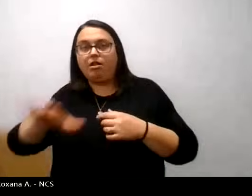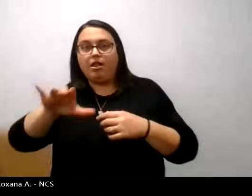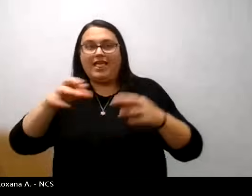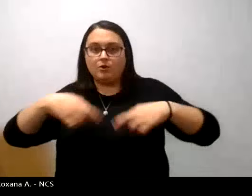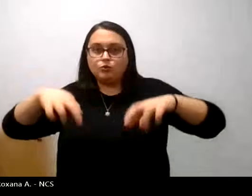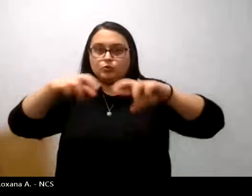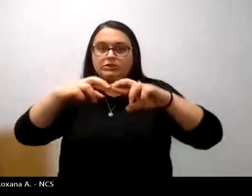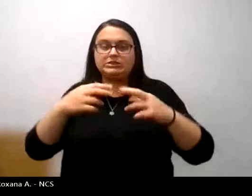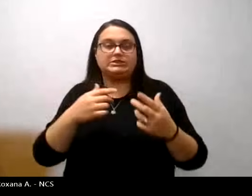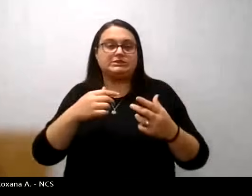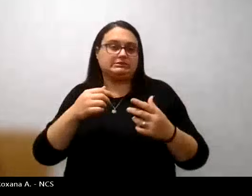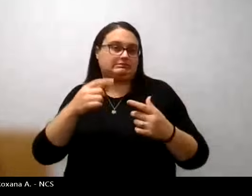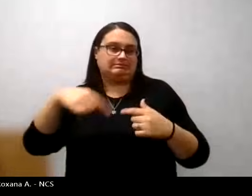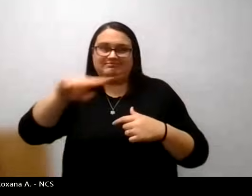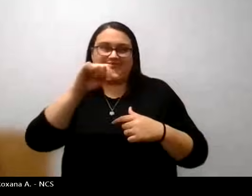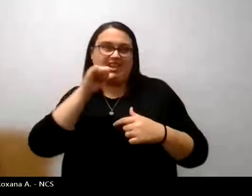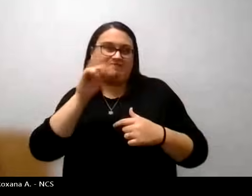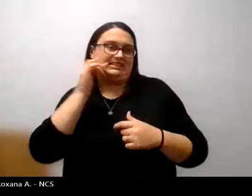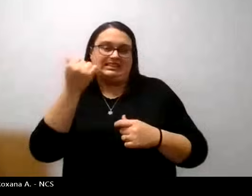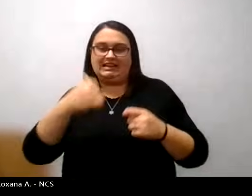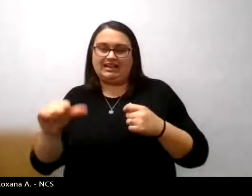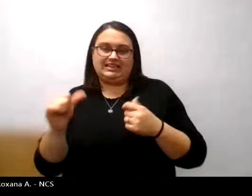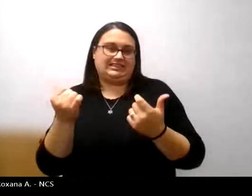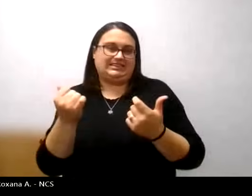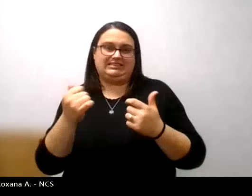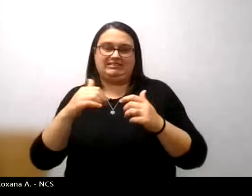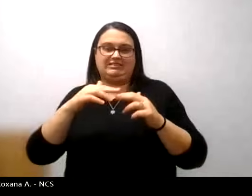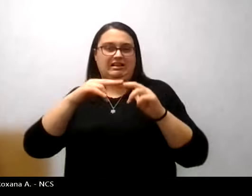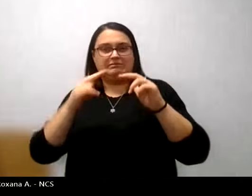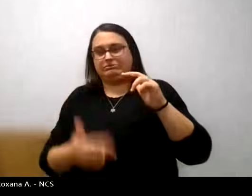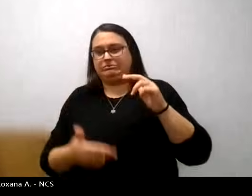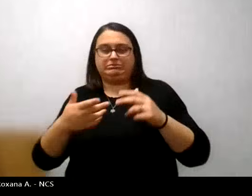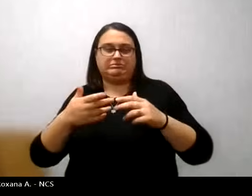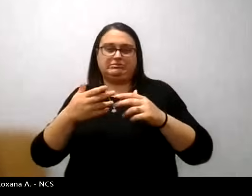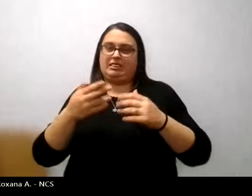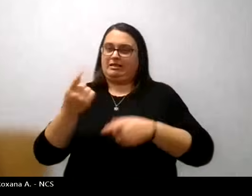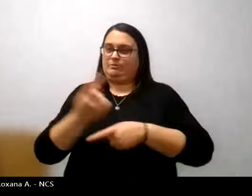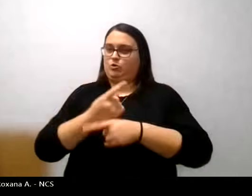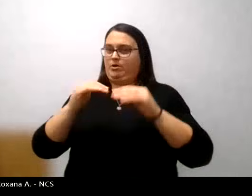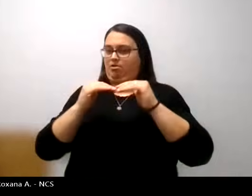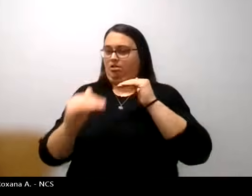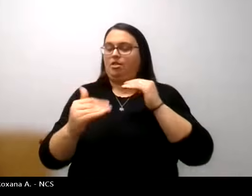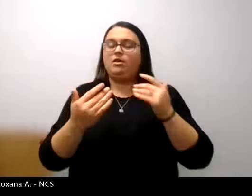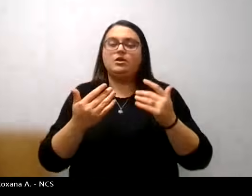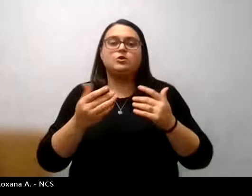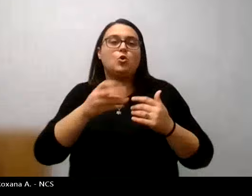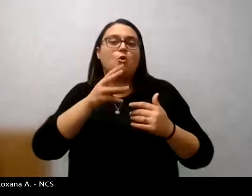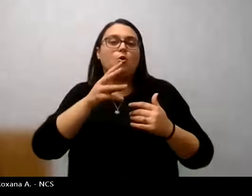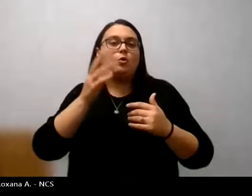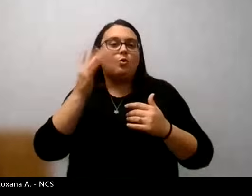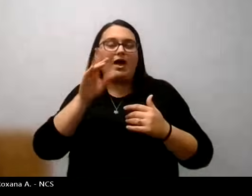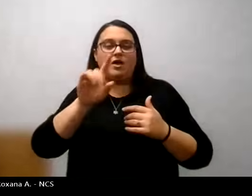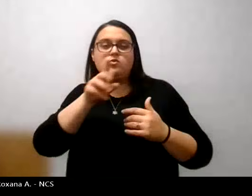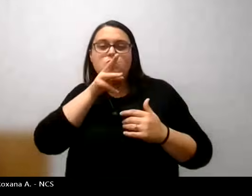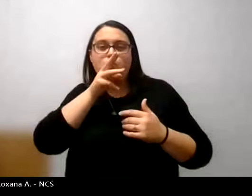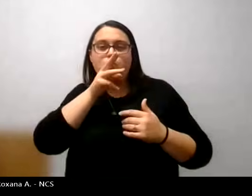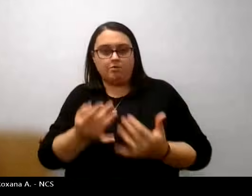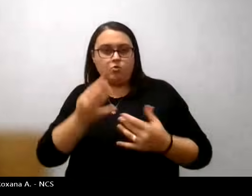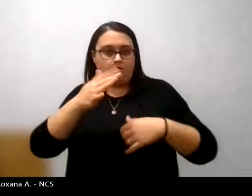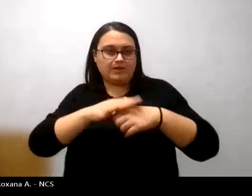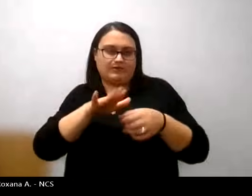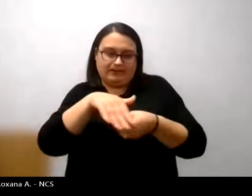and have not seen any decreases below the threshold. So that's why the boil water advisory is very